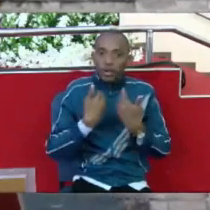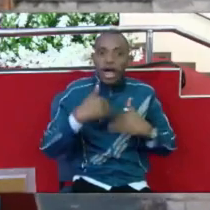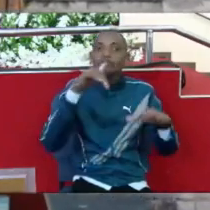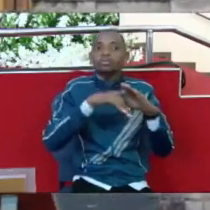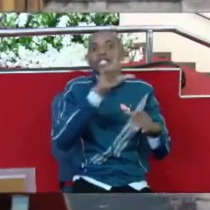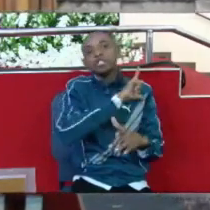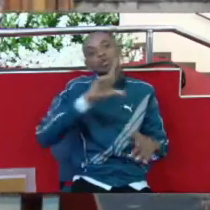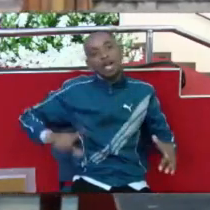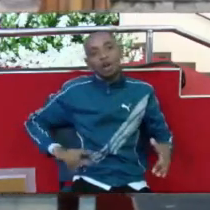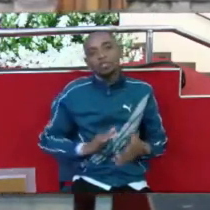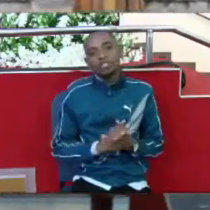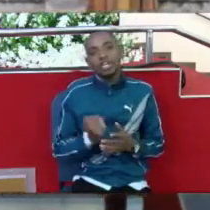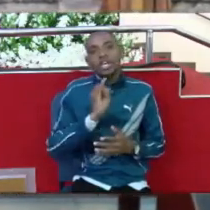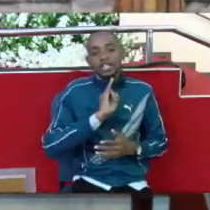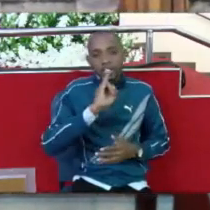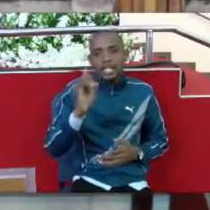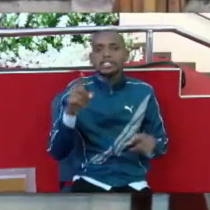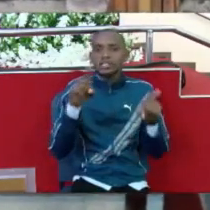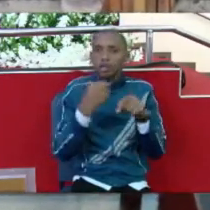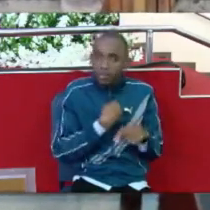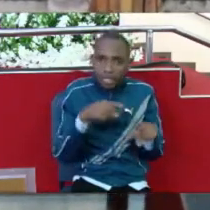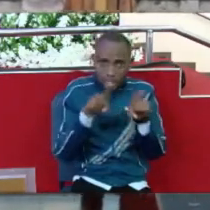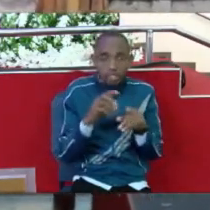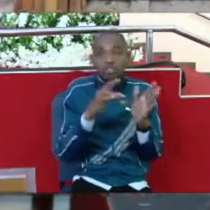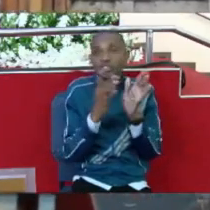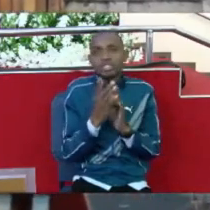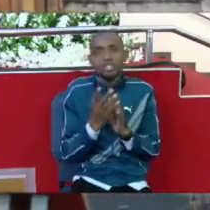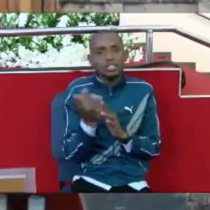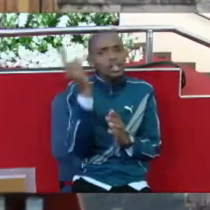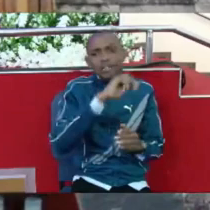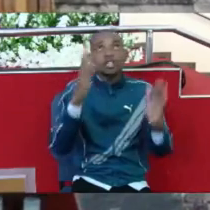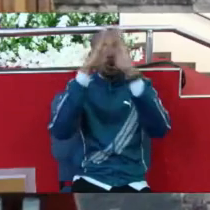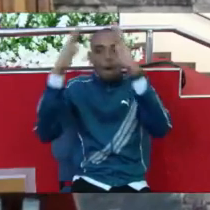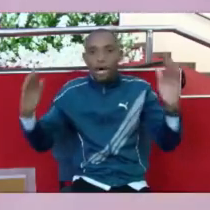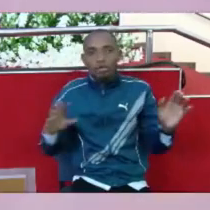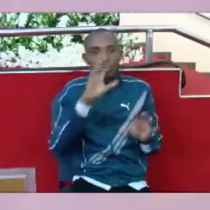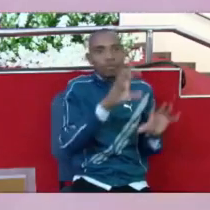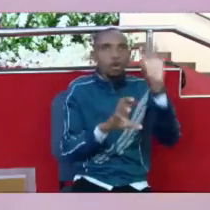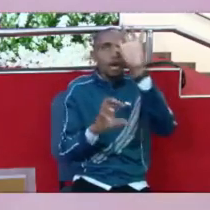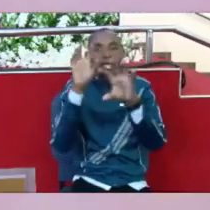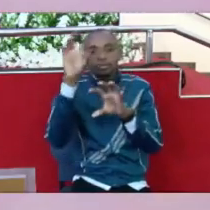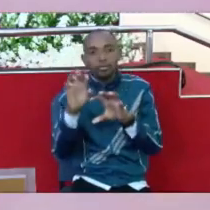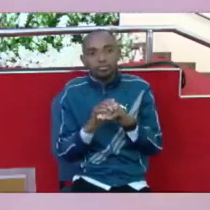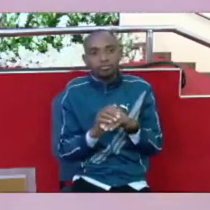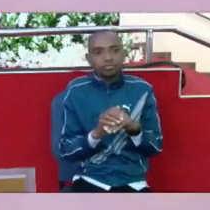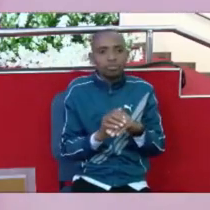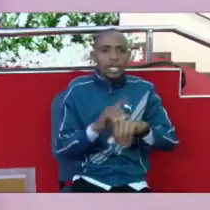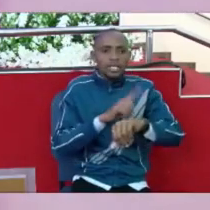Lord. It is me and Jesus. There is no mountain we cannot climb. When I say